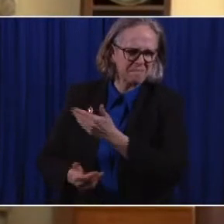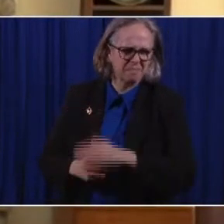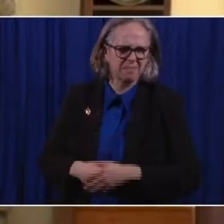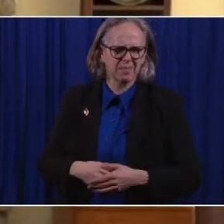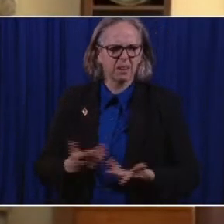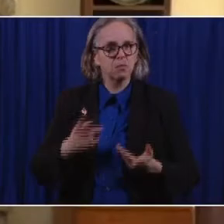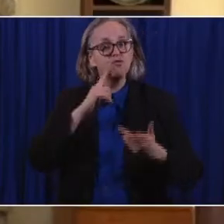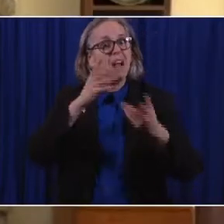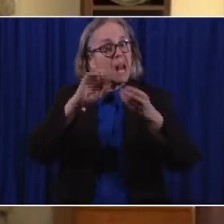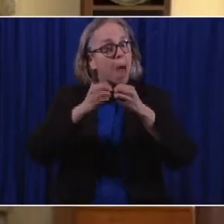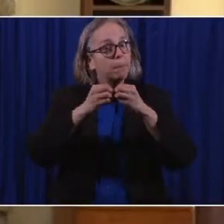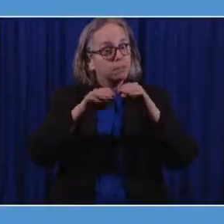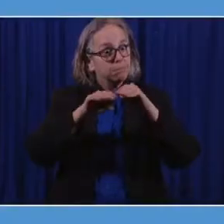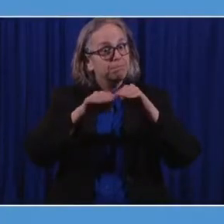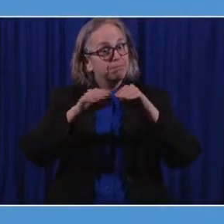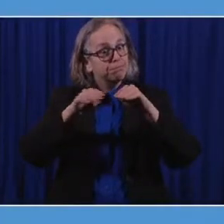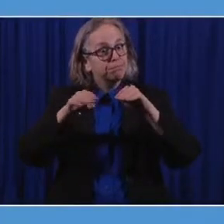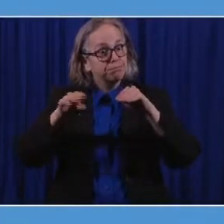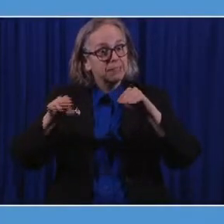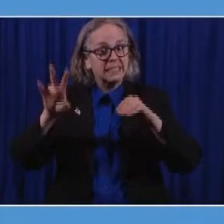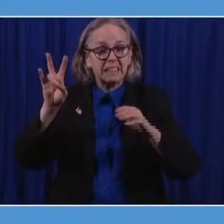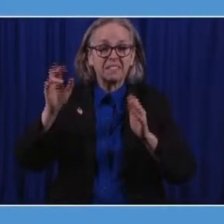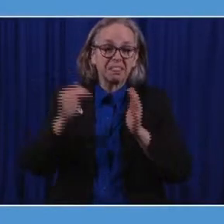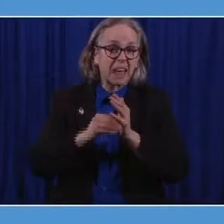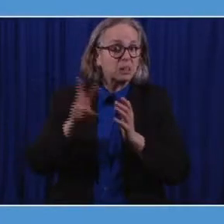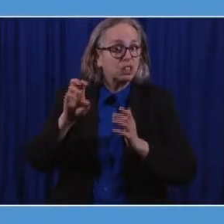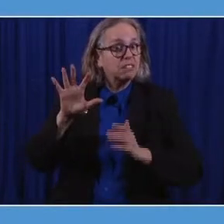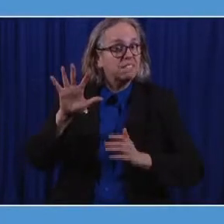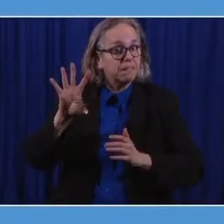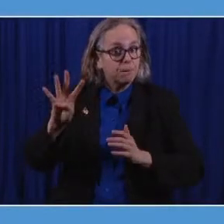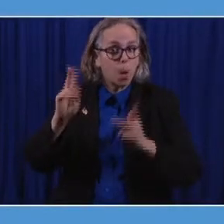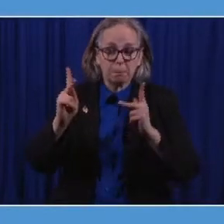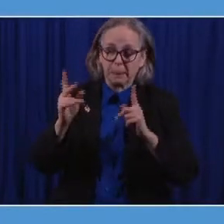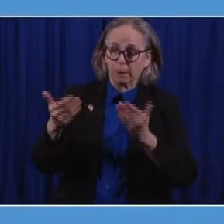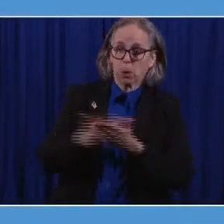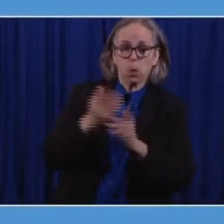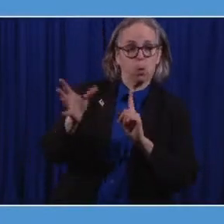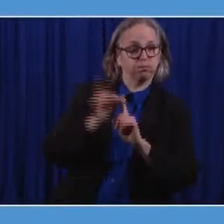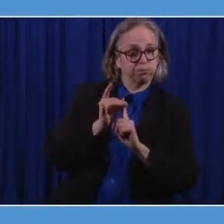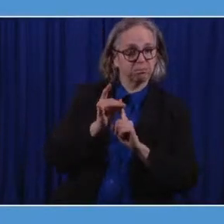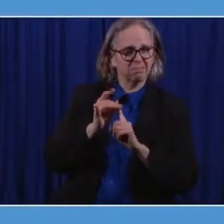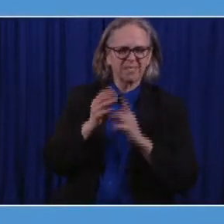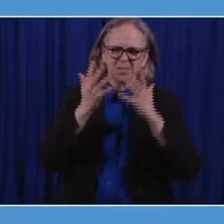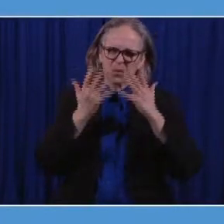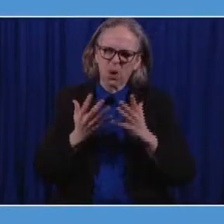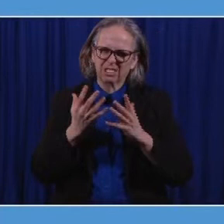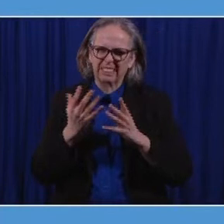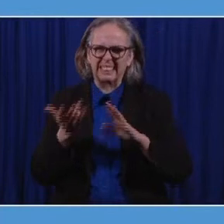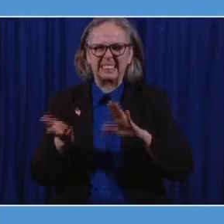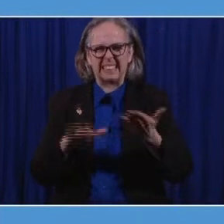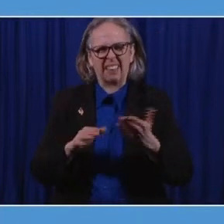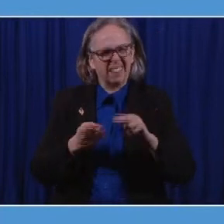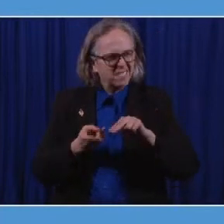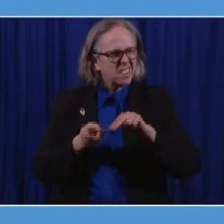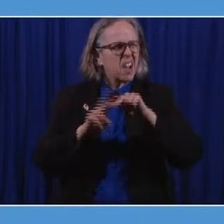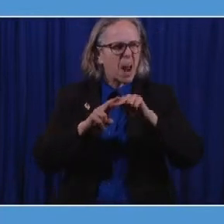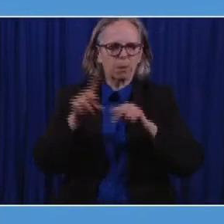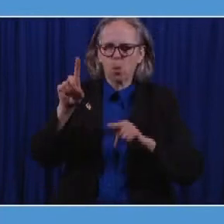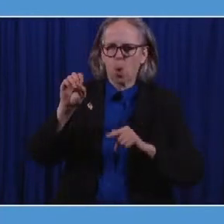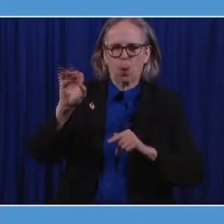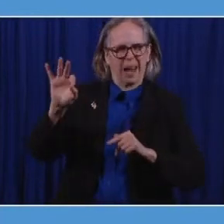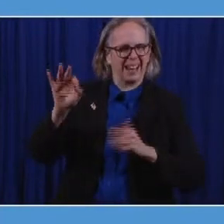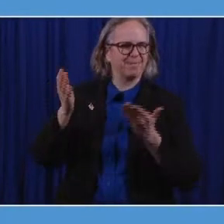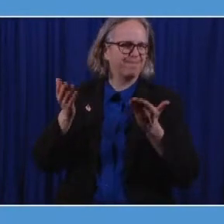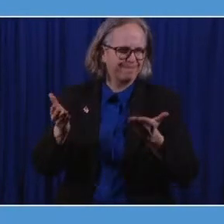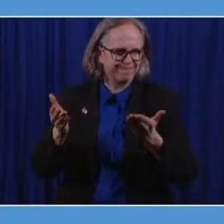see, 7,600 new cases. Unfortunately, our deaths are up above the 21-day